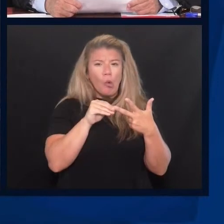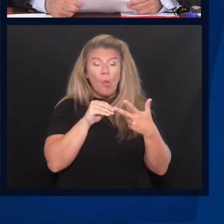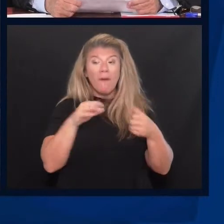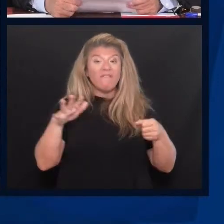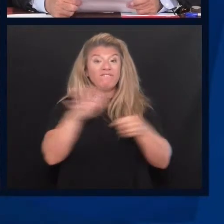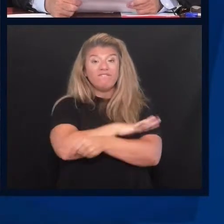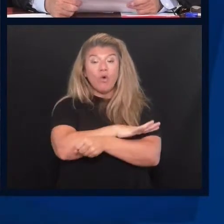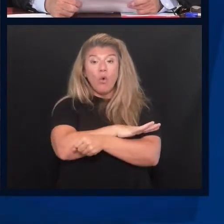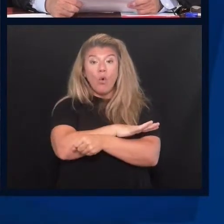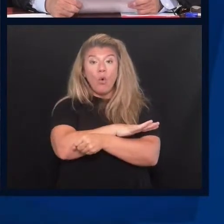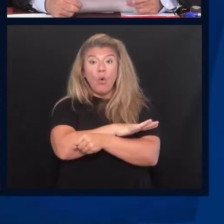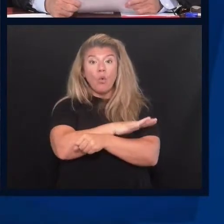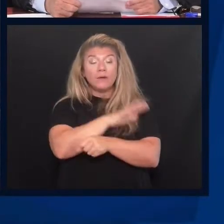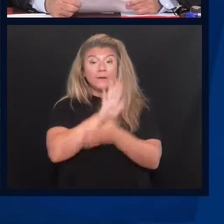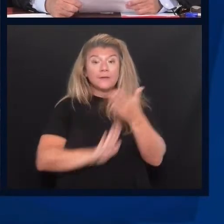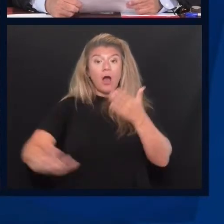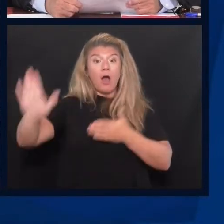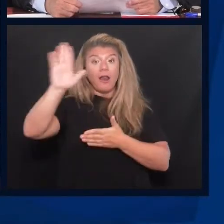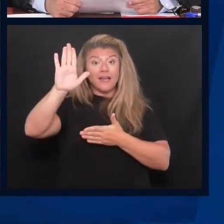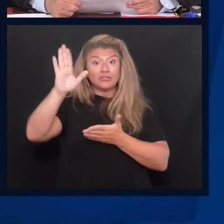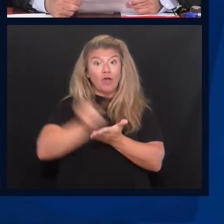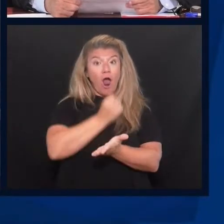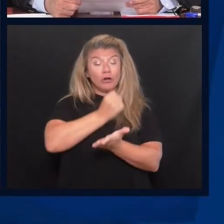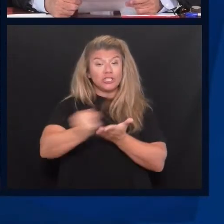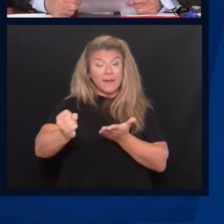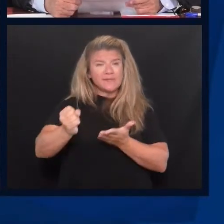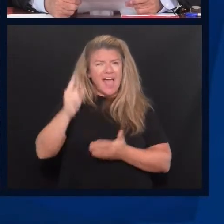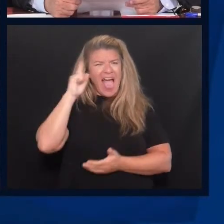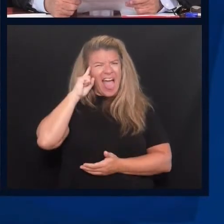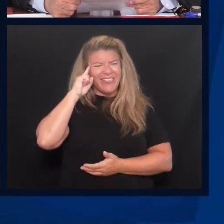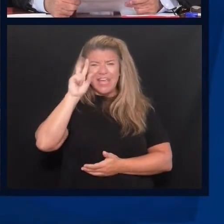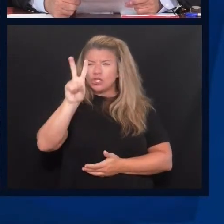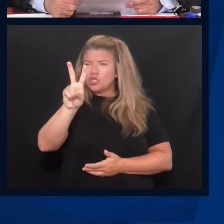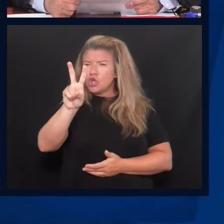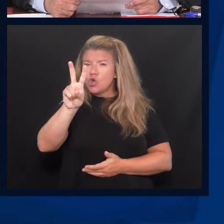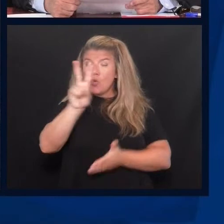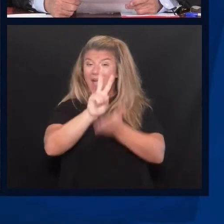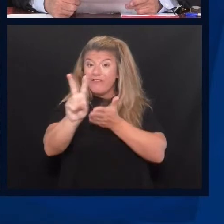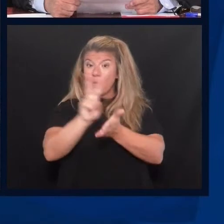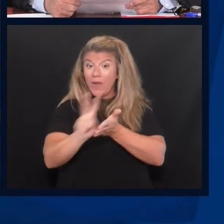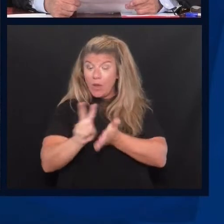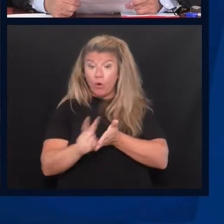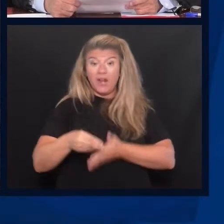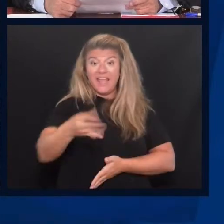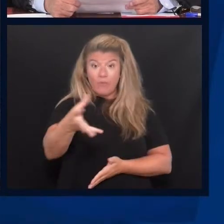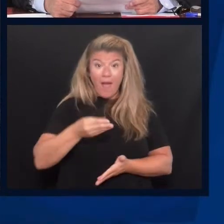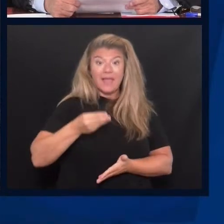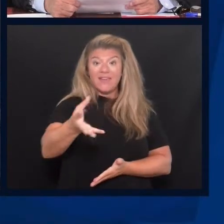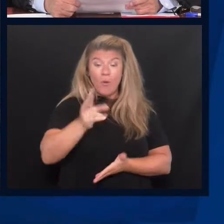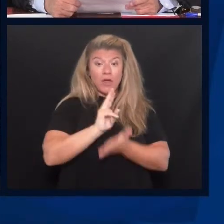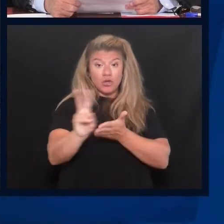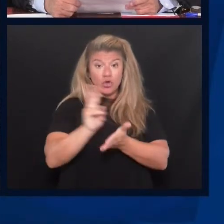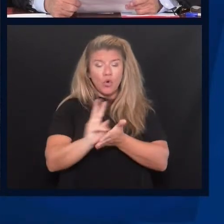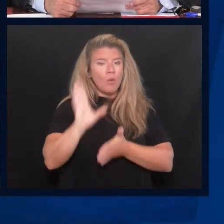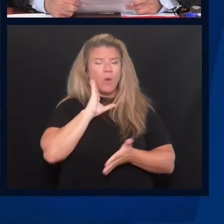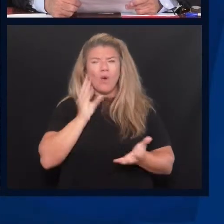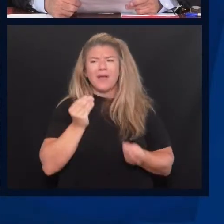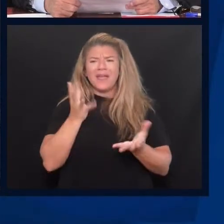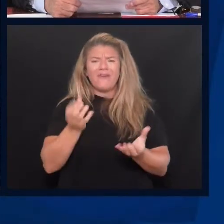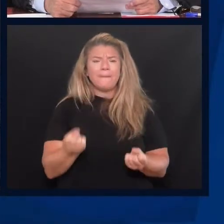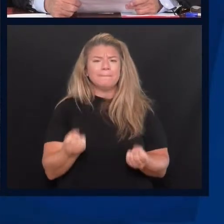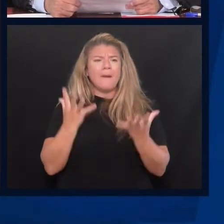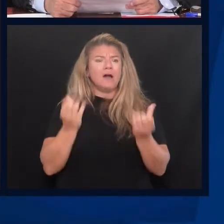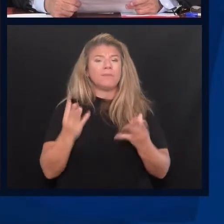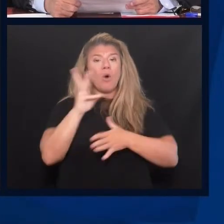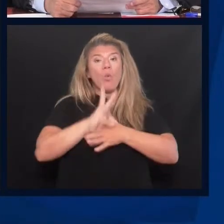ride scholarships. I think it's 2 that we're going to give away every week. We're going to give away multiple